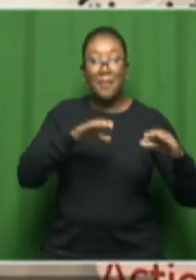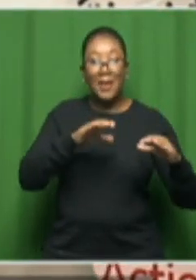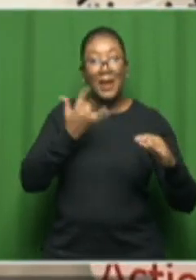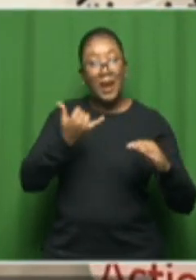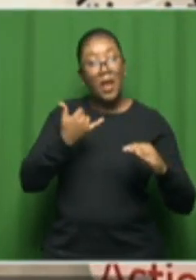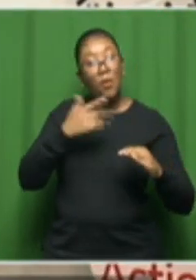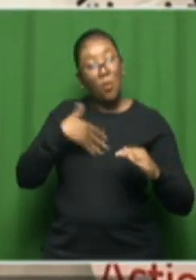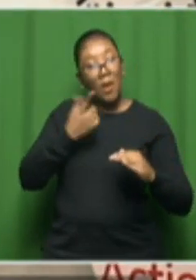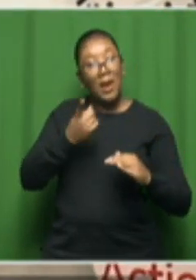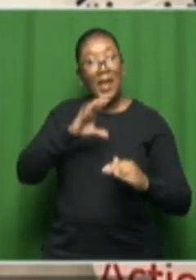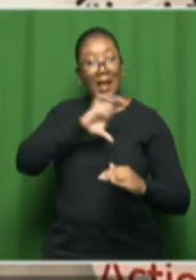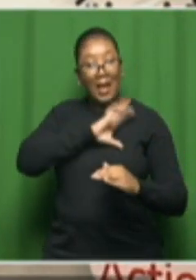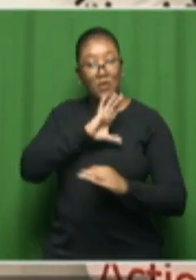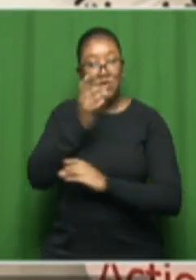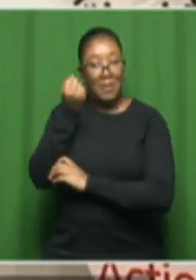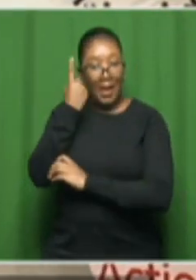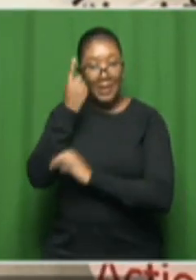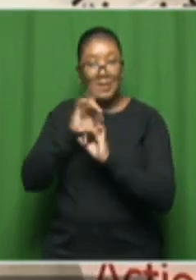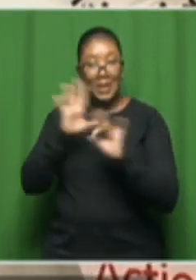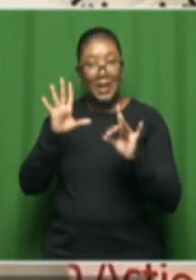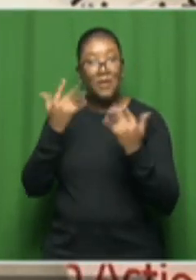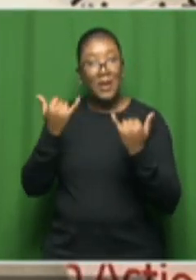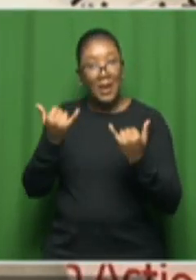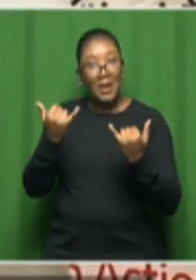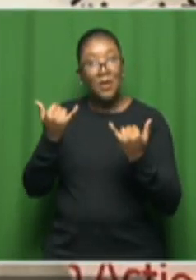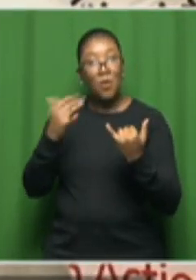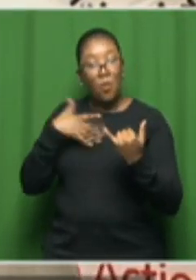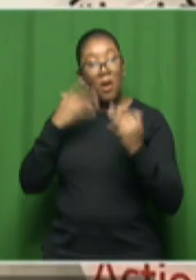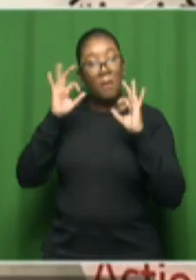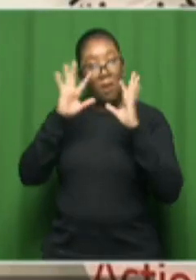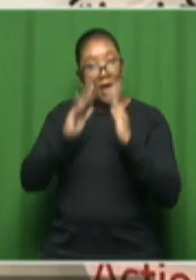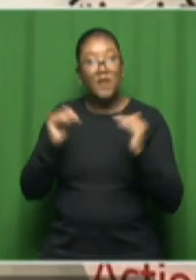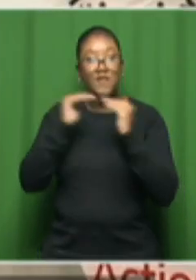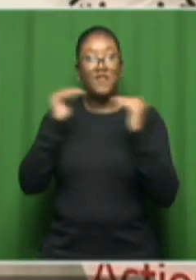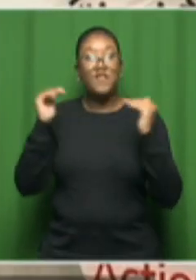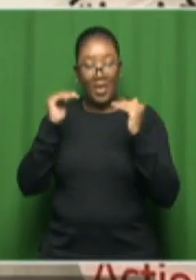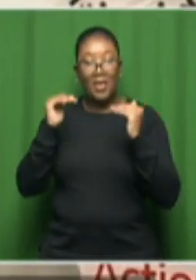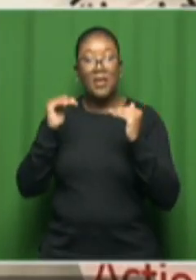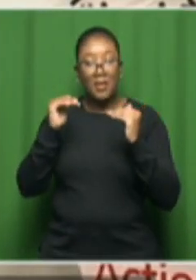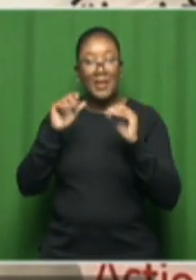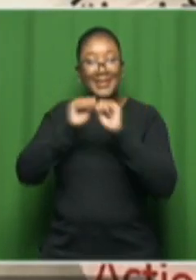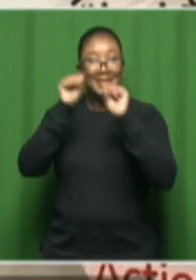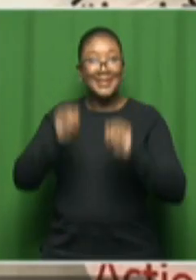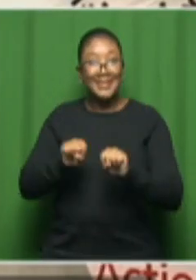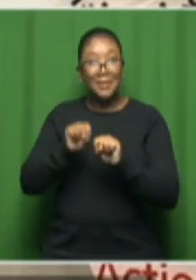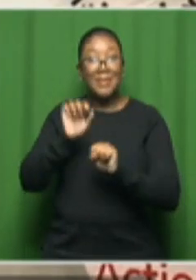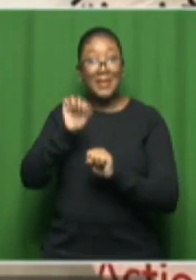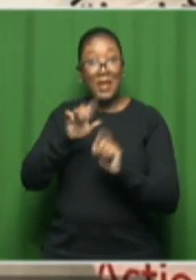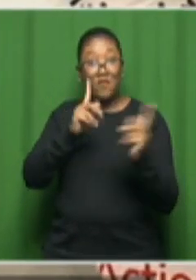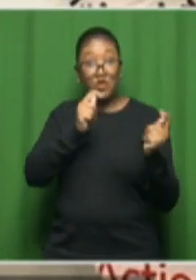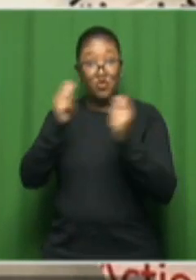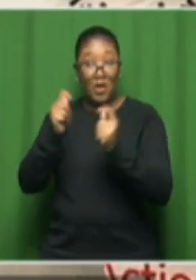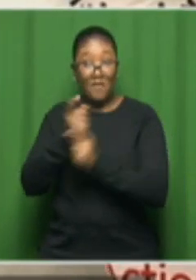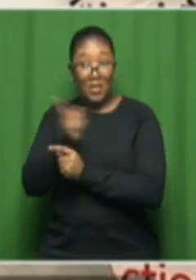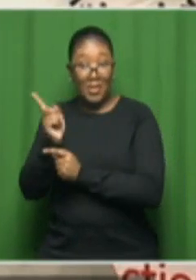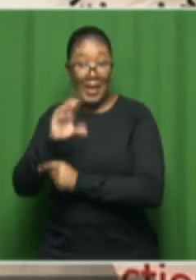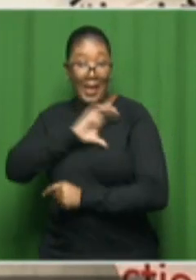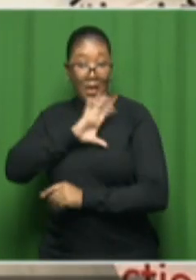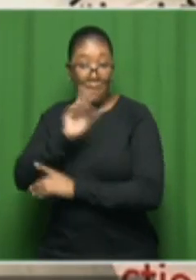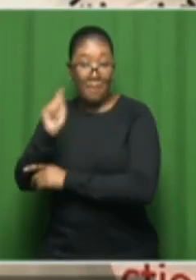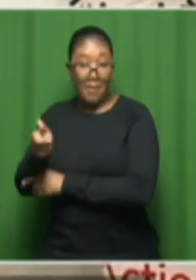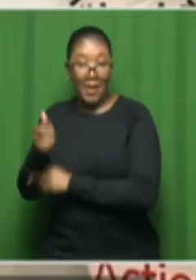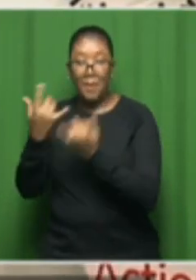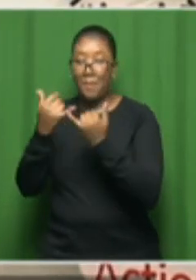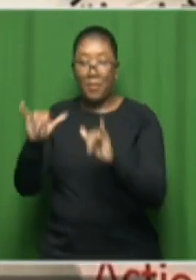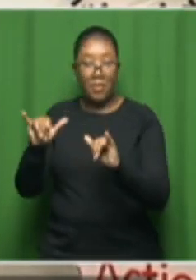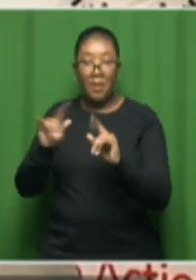also understand that we want a fair model. We're not saying it must be transferred to them. Also, what we're busy doing with the South